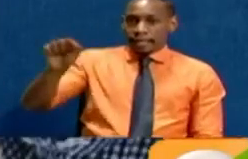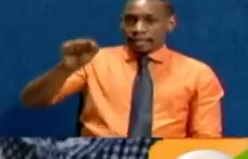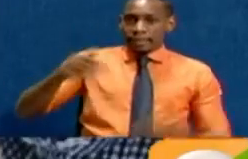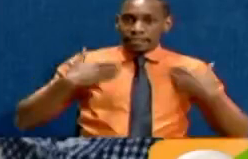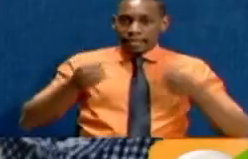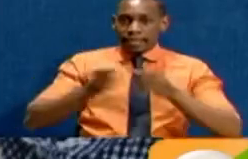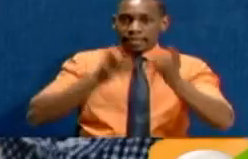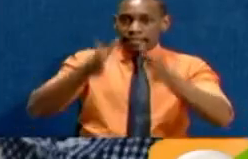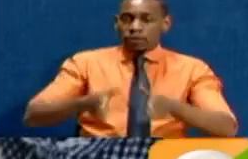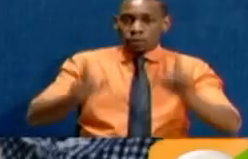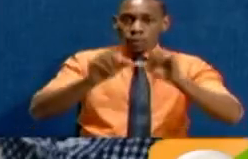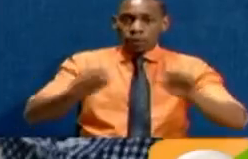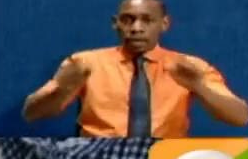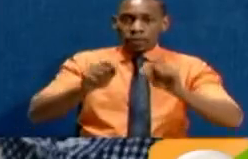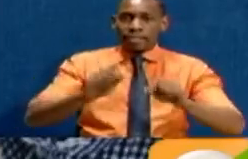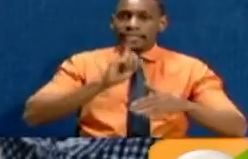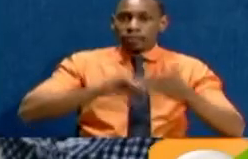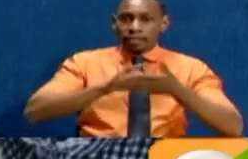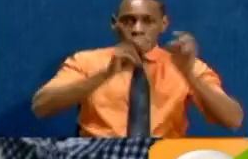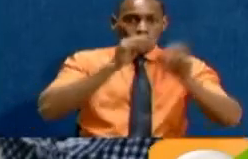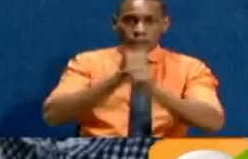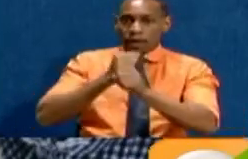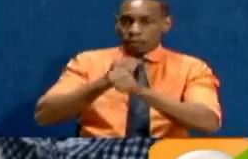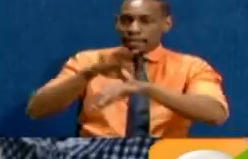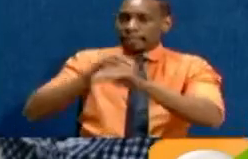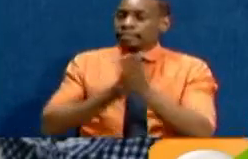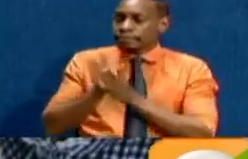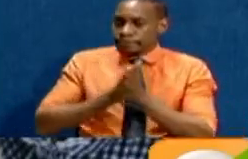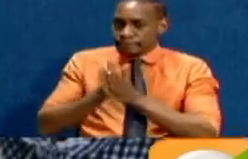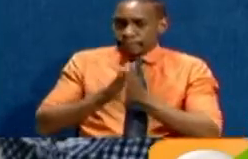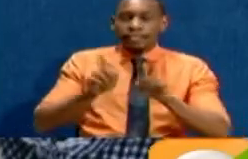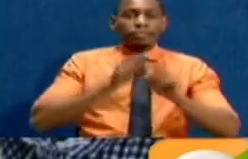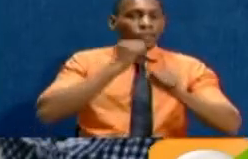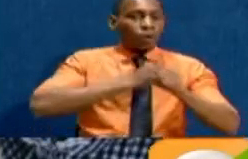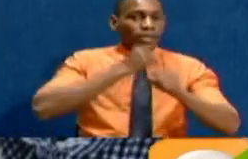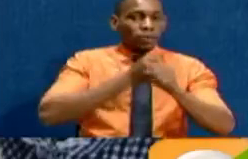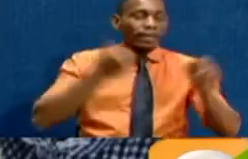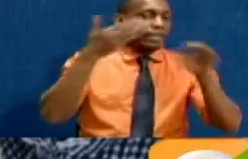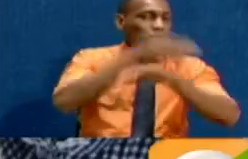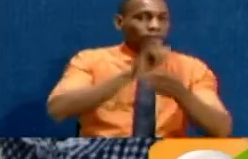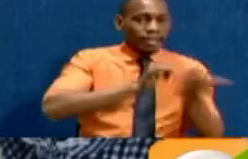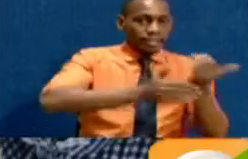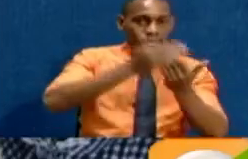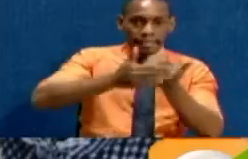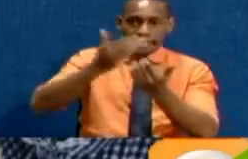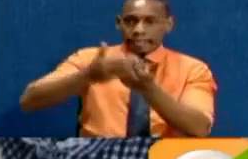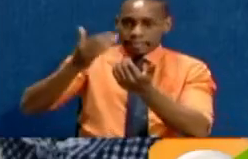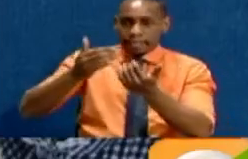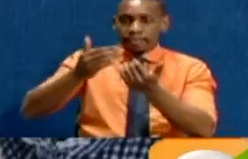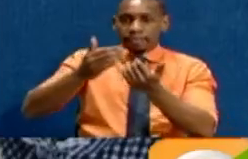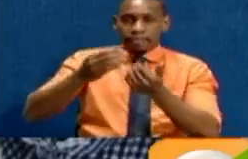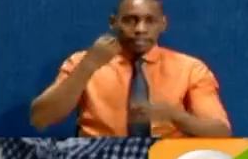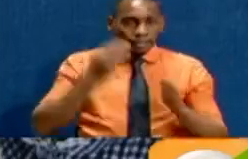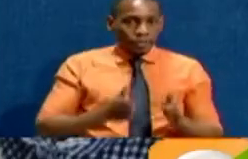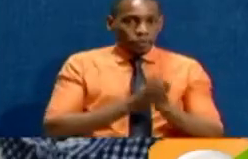Ouma Oluga's tribute reads, and I quote, "You did your work on earth with passion, going beyond the call of duty to treat trauma and orthopedic